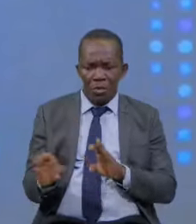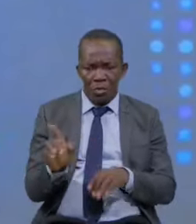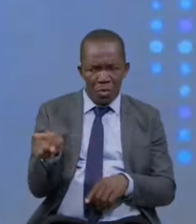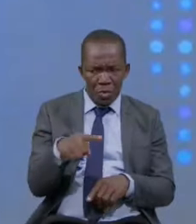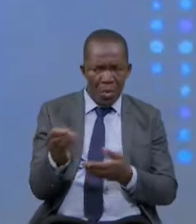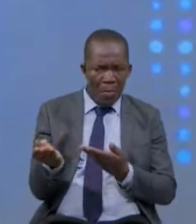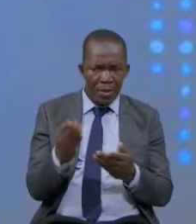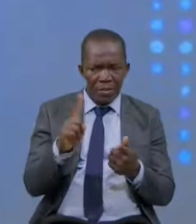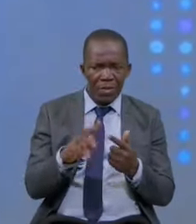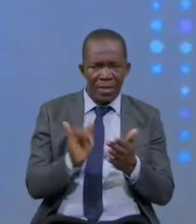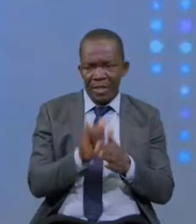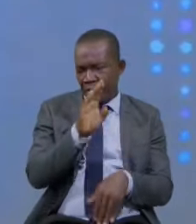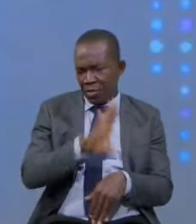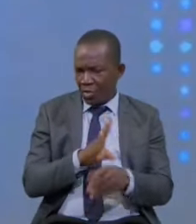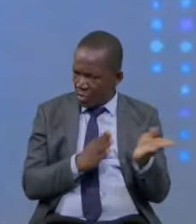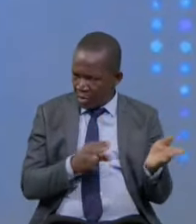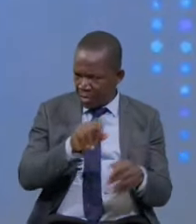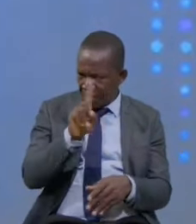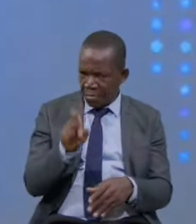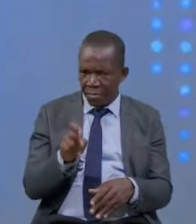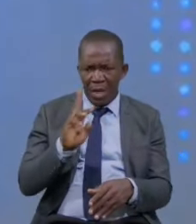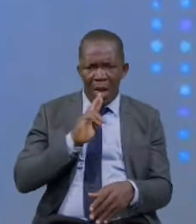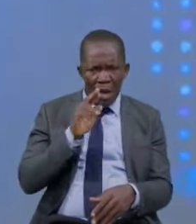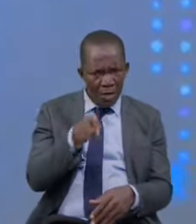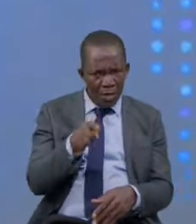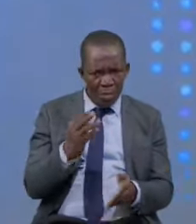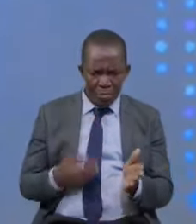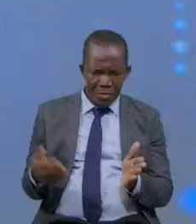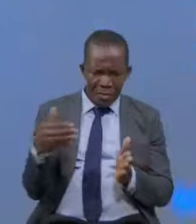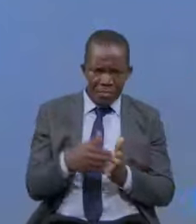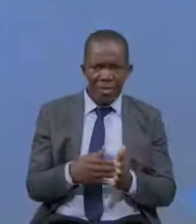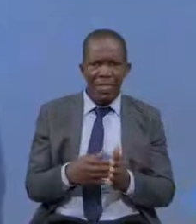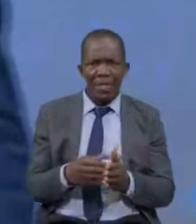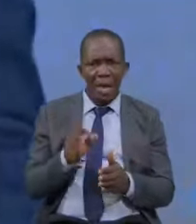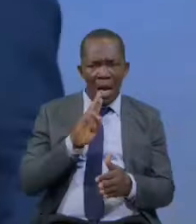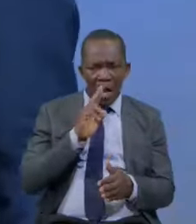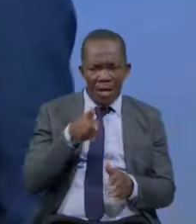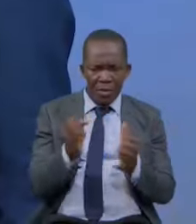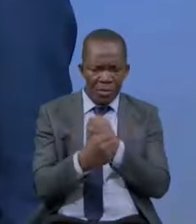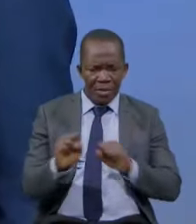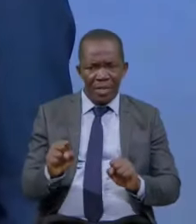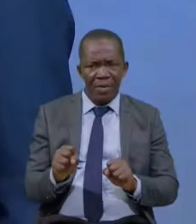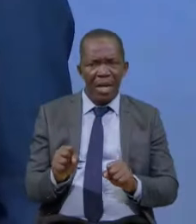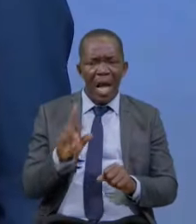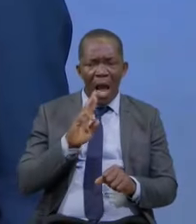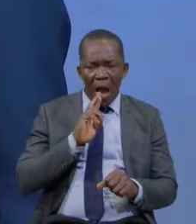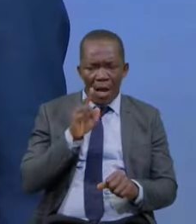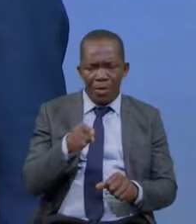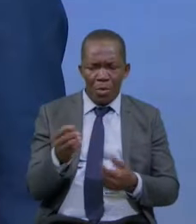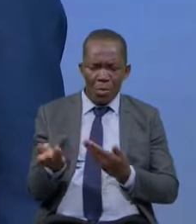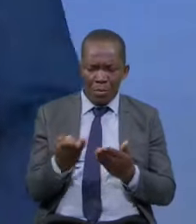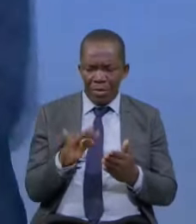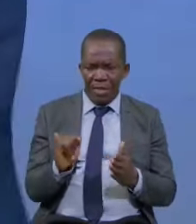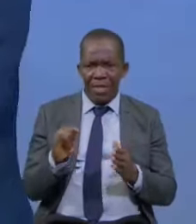saved? Are you born again? Are you bringing shame to the church you attend?